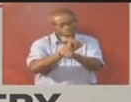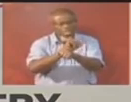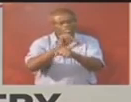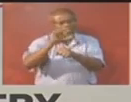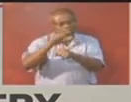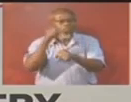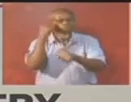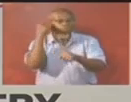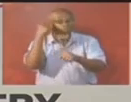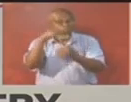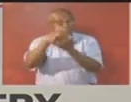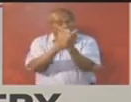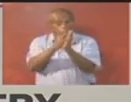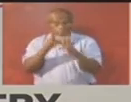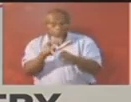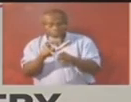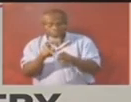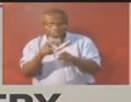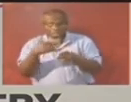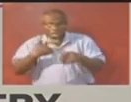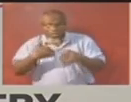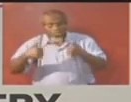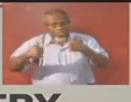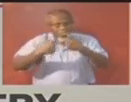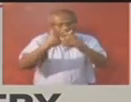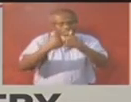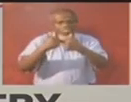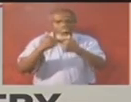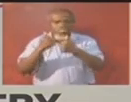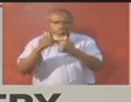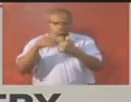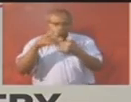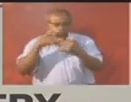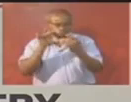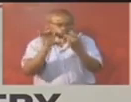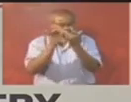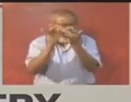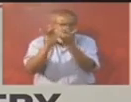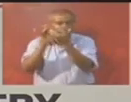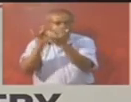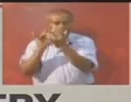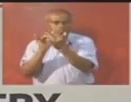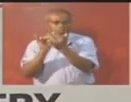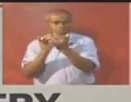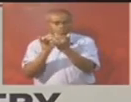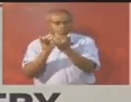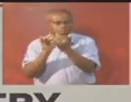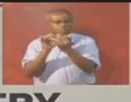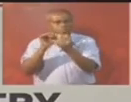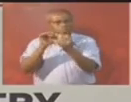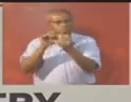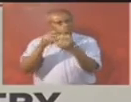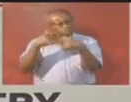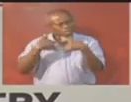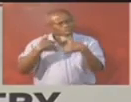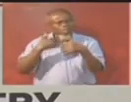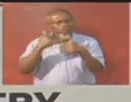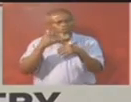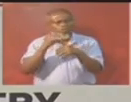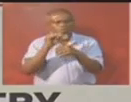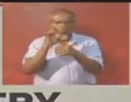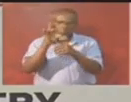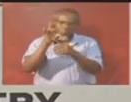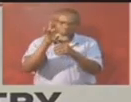are experiencing challenges. However, I'd like to reiterate that vaccine appointments are being given within a